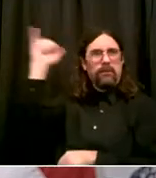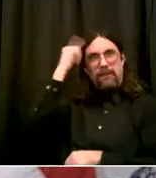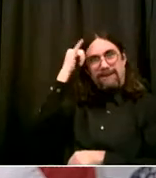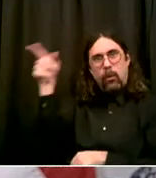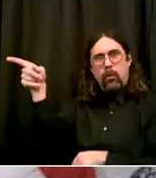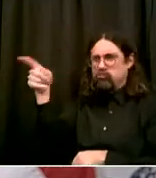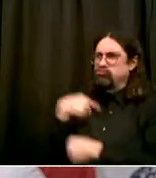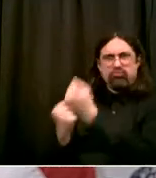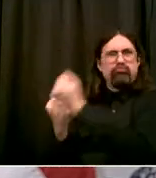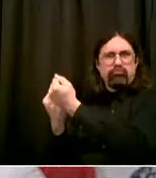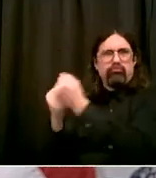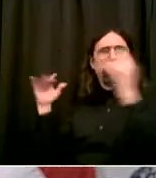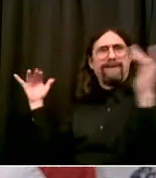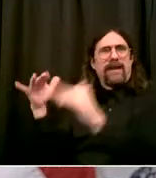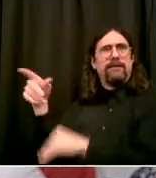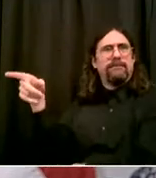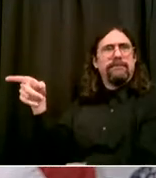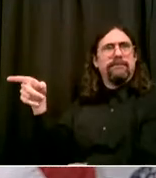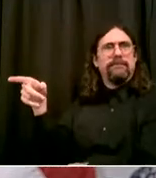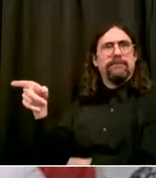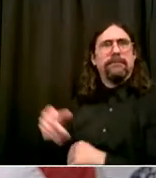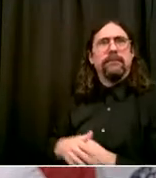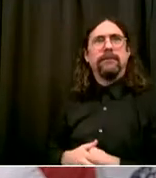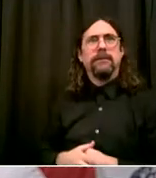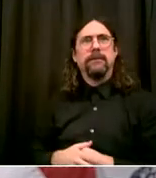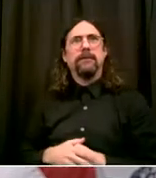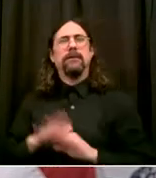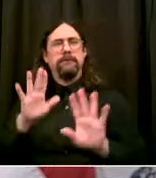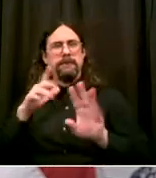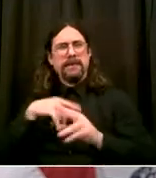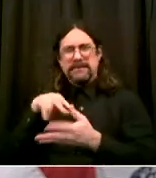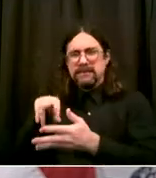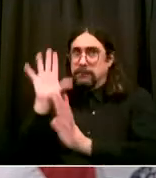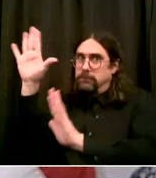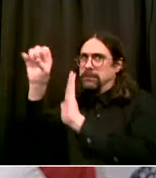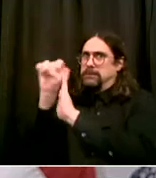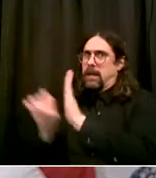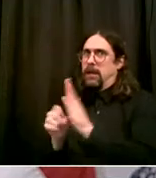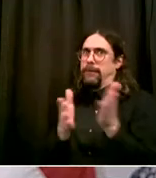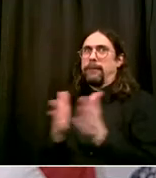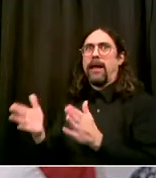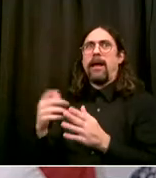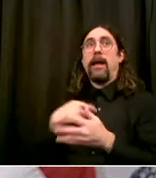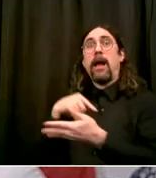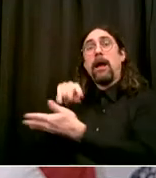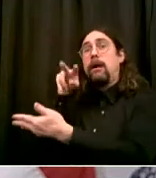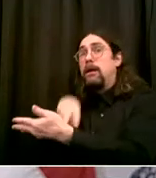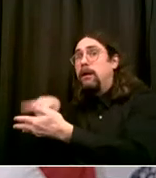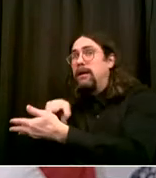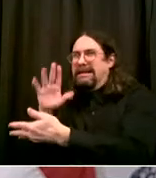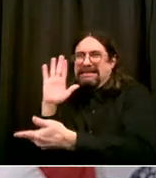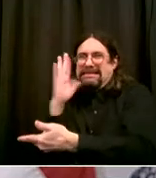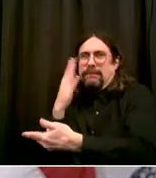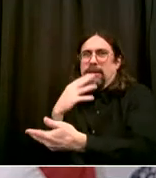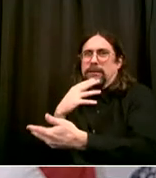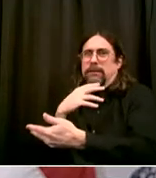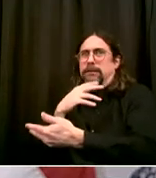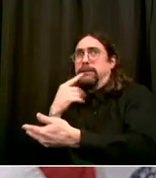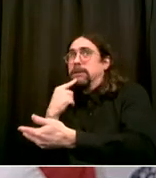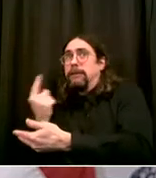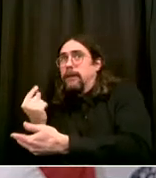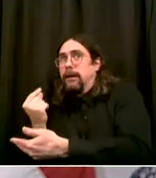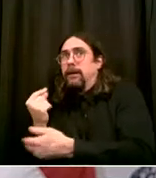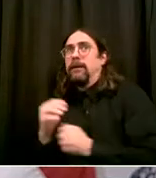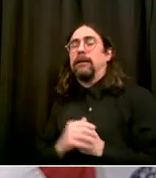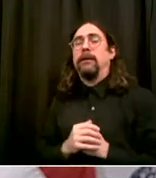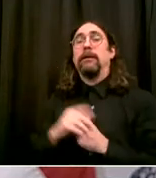distancing plus mask plus testing. And that's a good, thorough plan. That's great. And I am really happy for those Bills